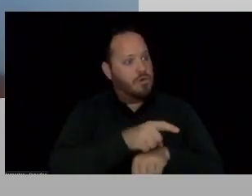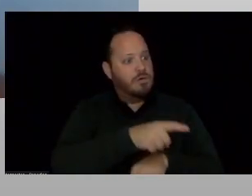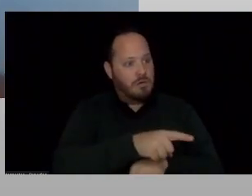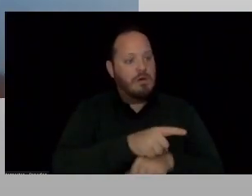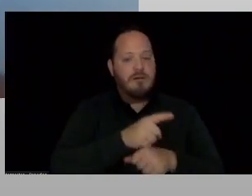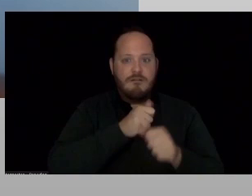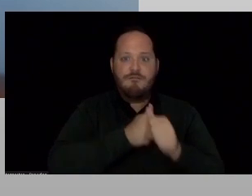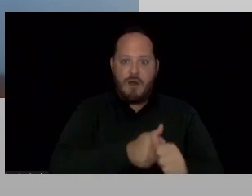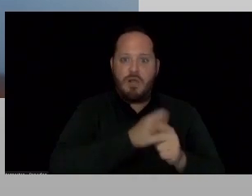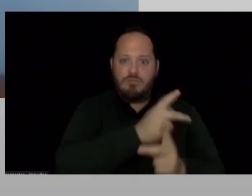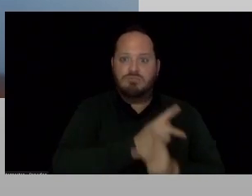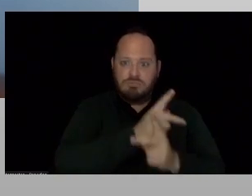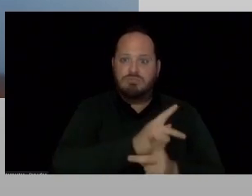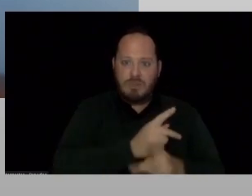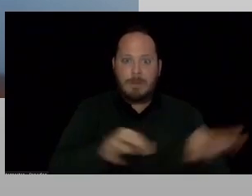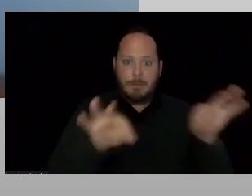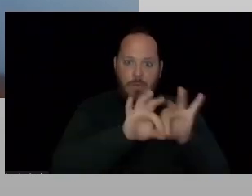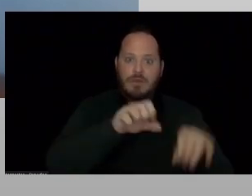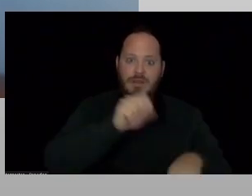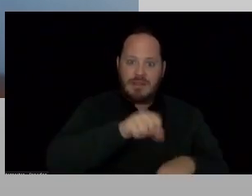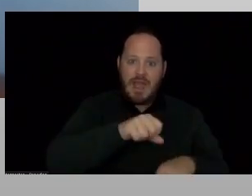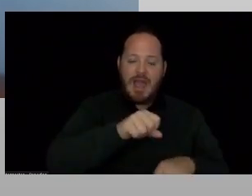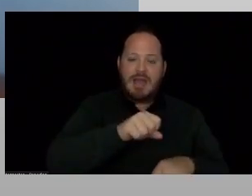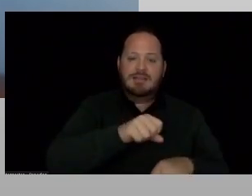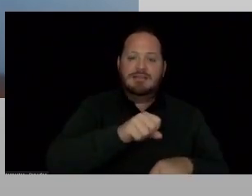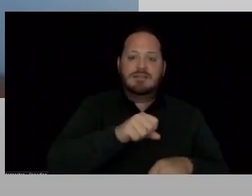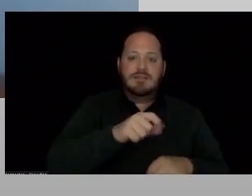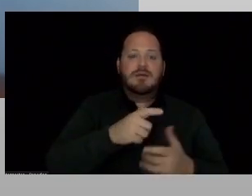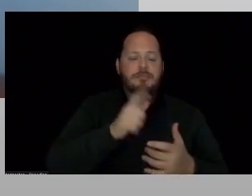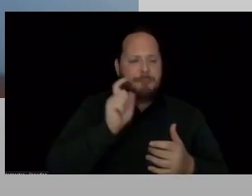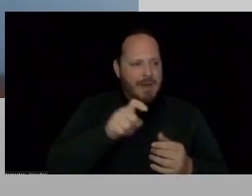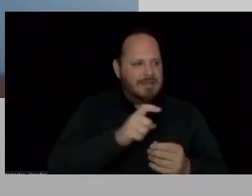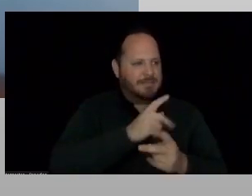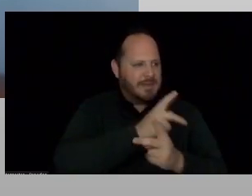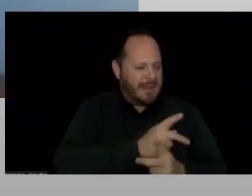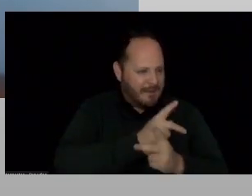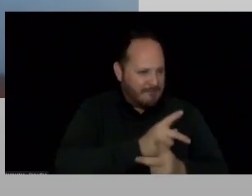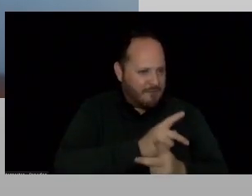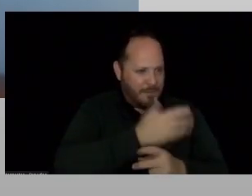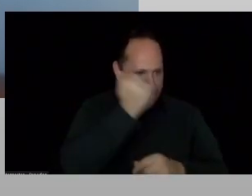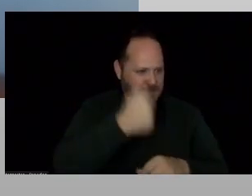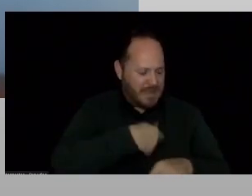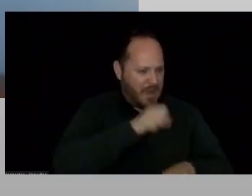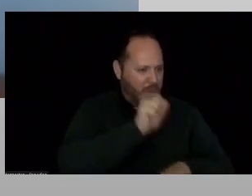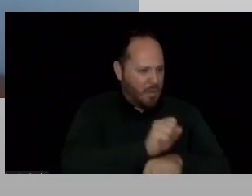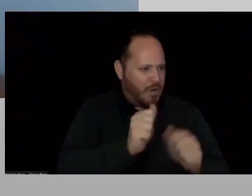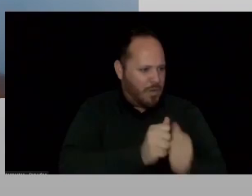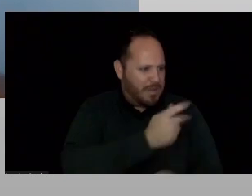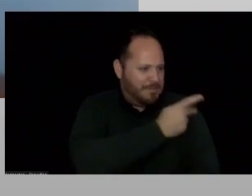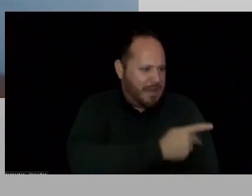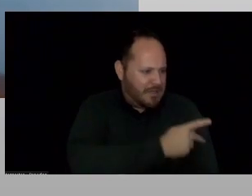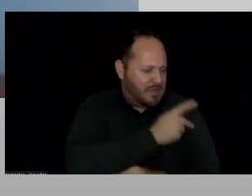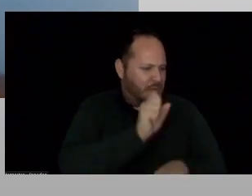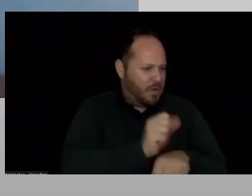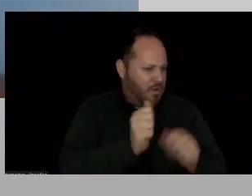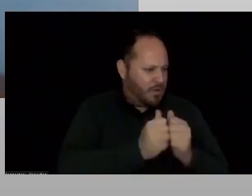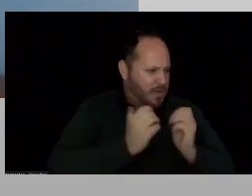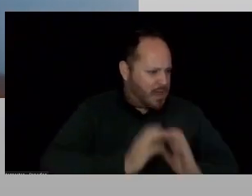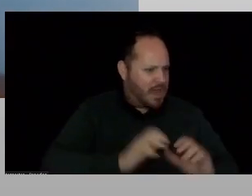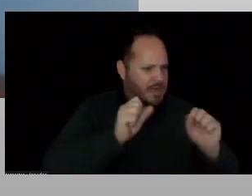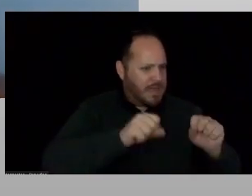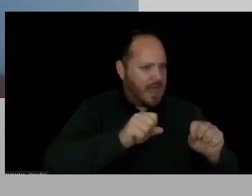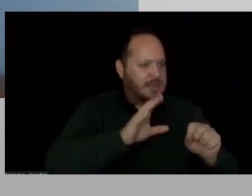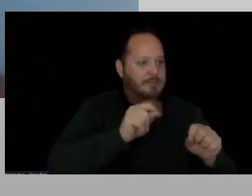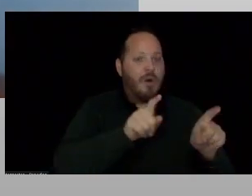you're on the front lines that it's work where you need to be so careful. And while that's true, it's not the only place to be careful.